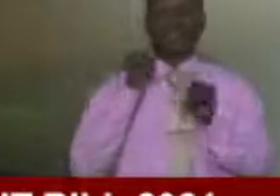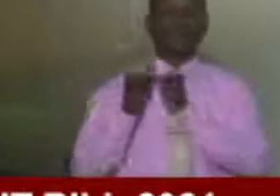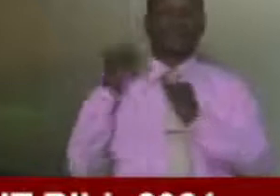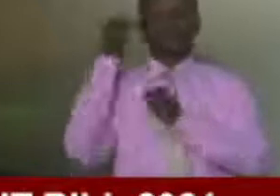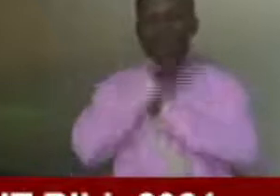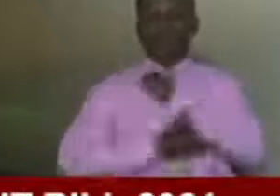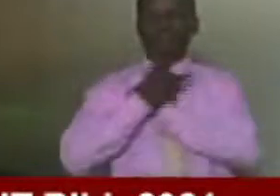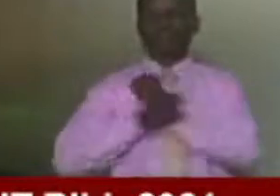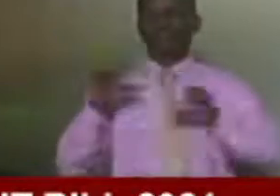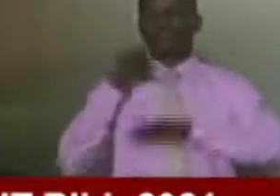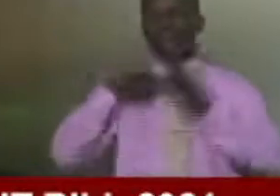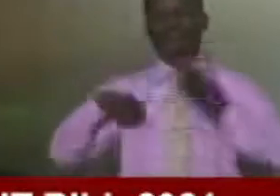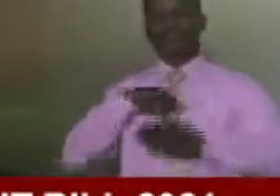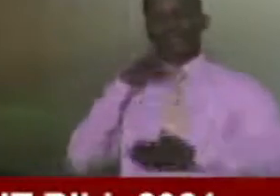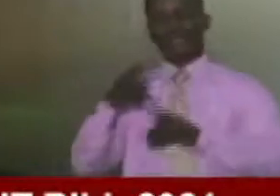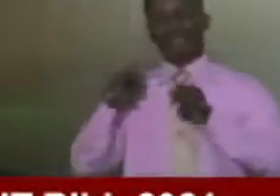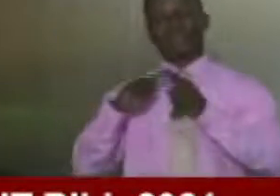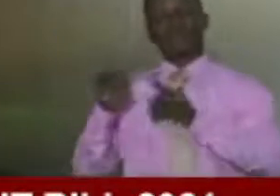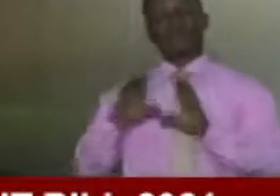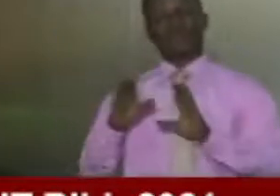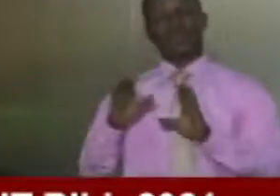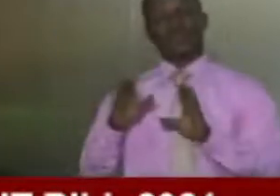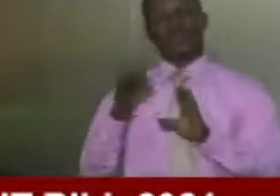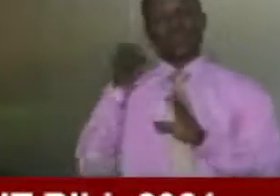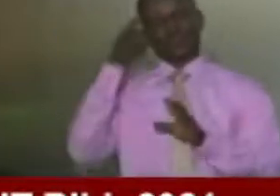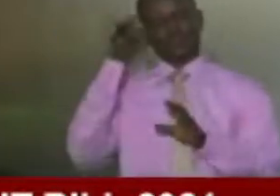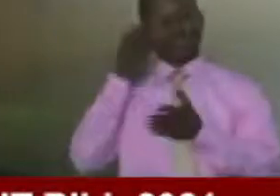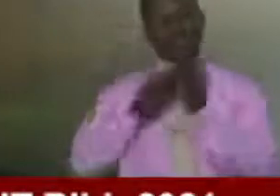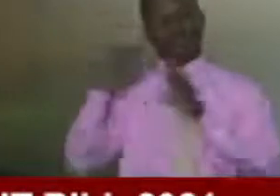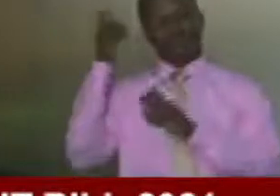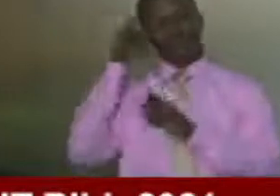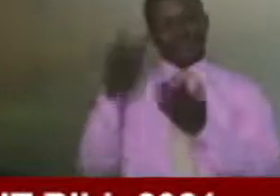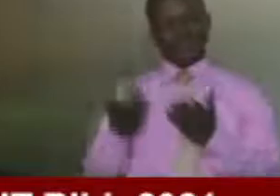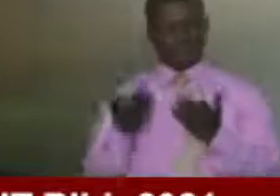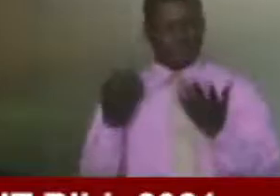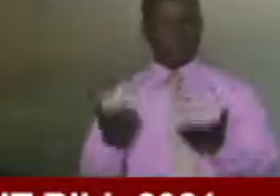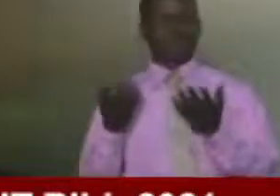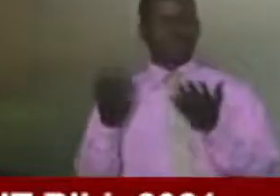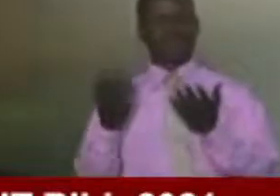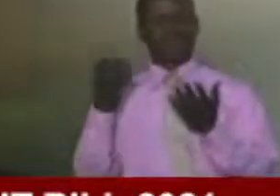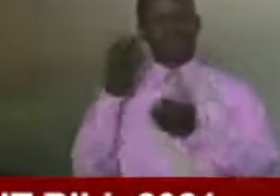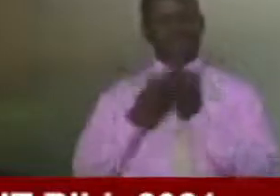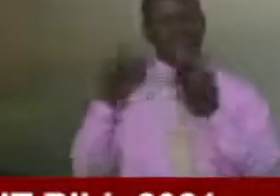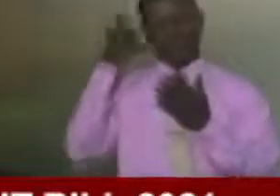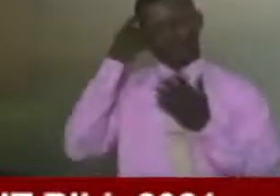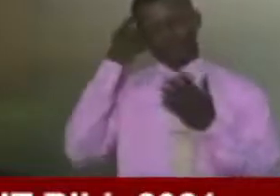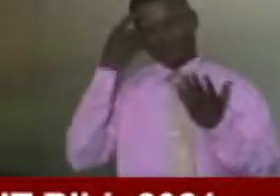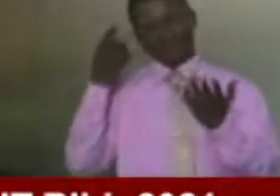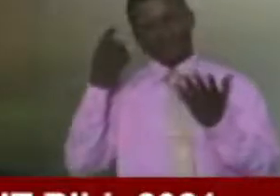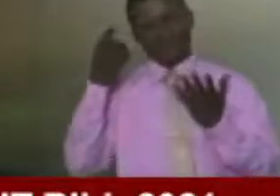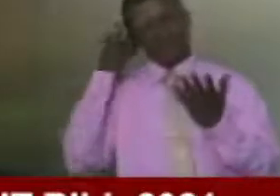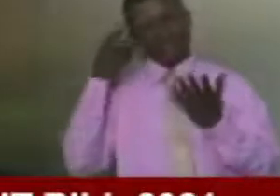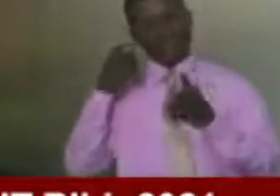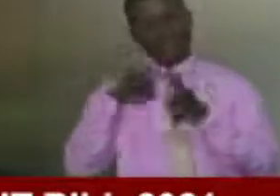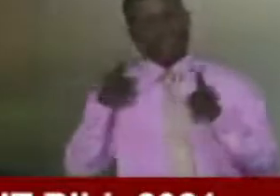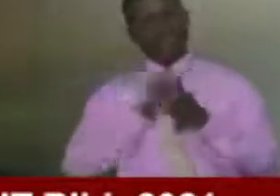are trying to do, you know, just because some governors are arm twisting some people at this. And I listened to